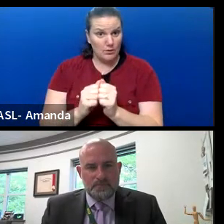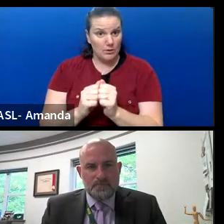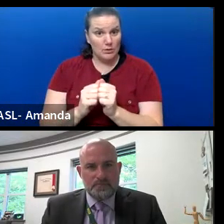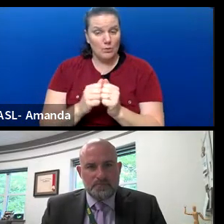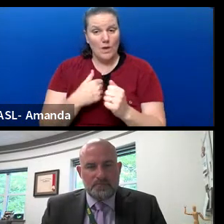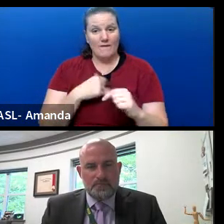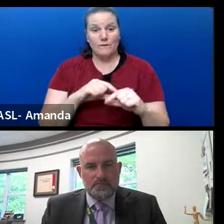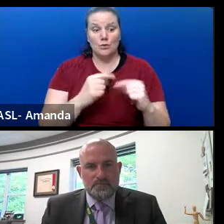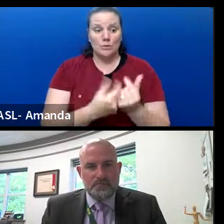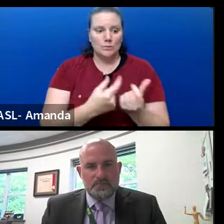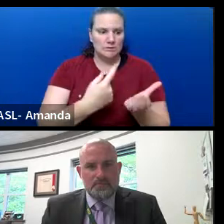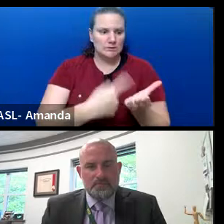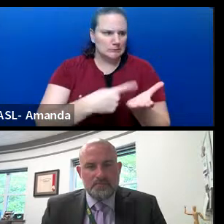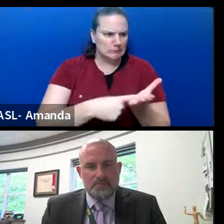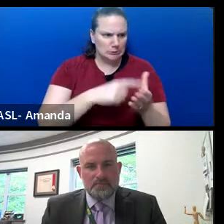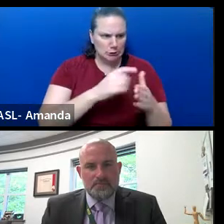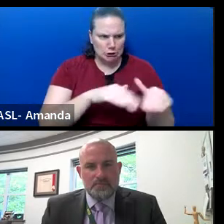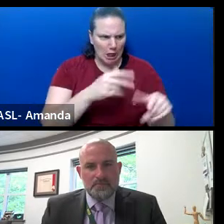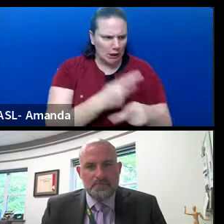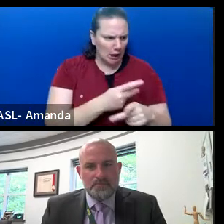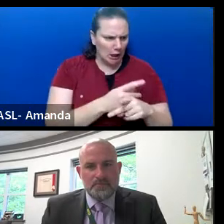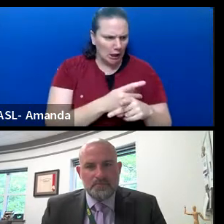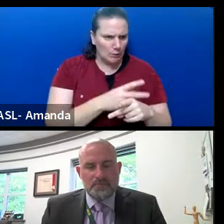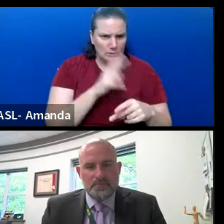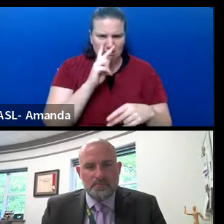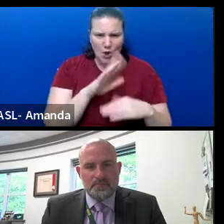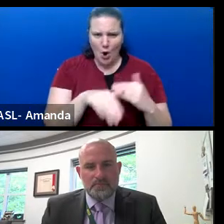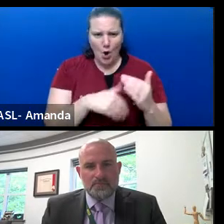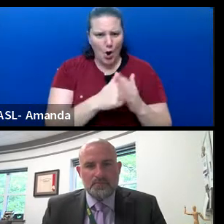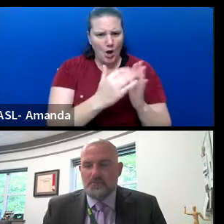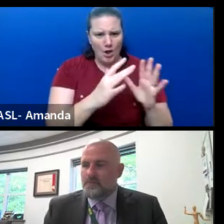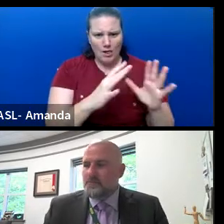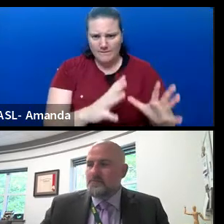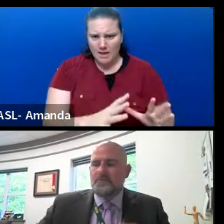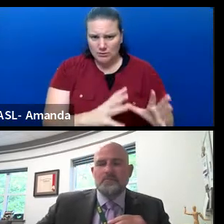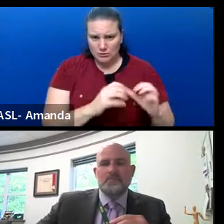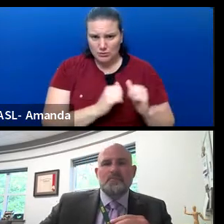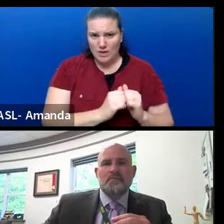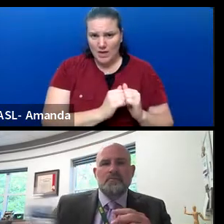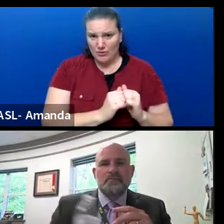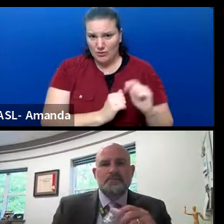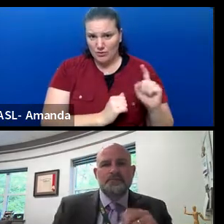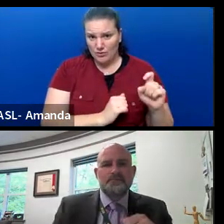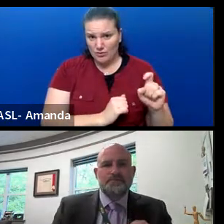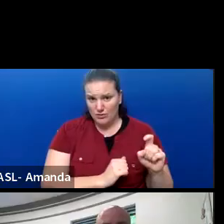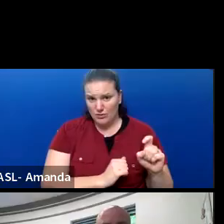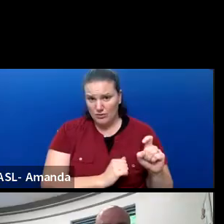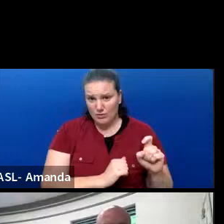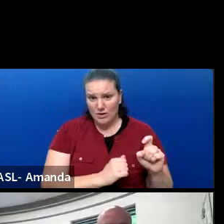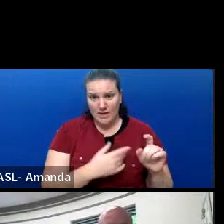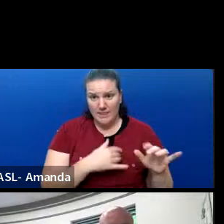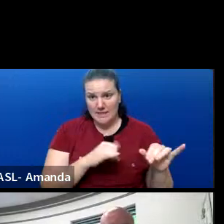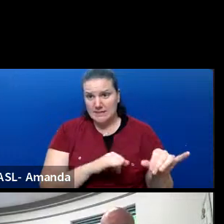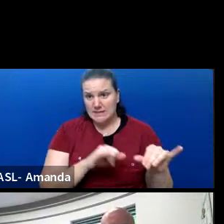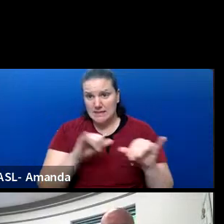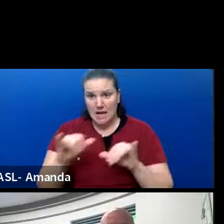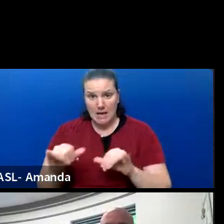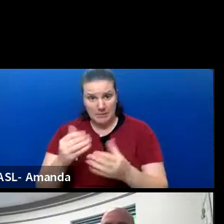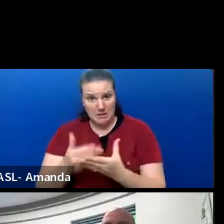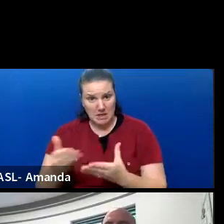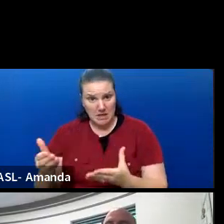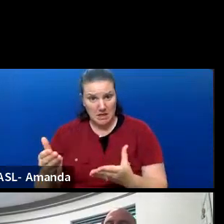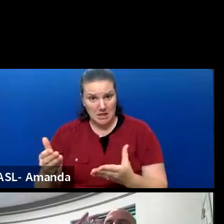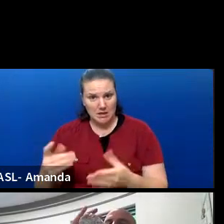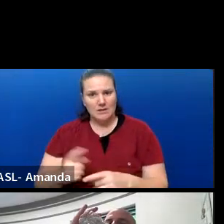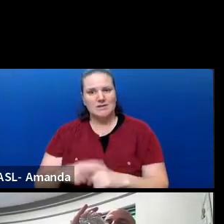talk childcare, and then we could see all of the childcare together? Are they the same thing,